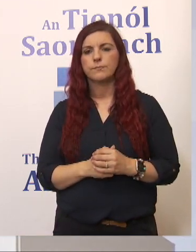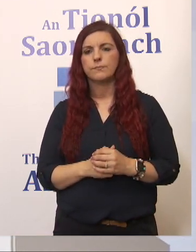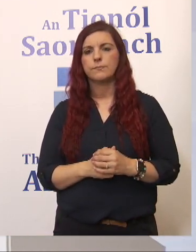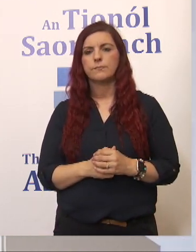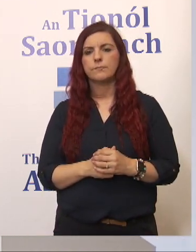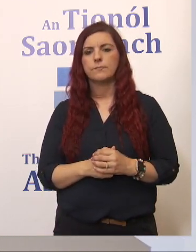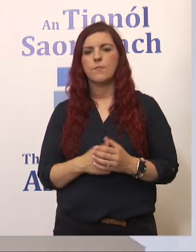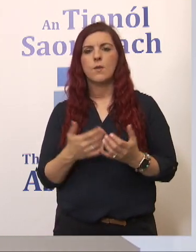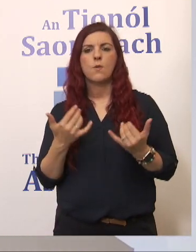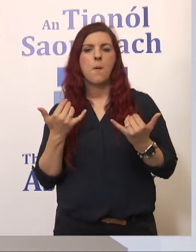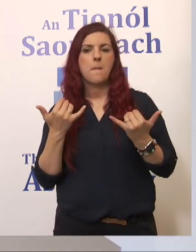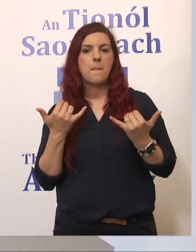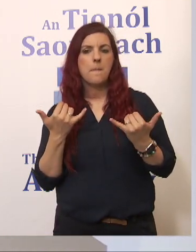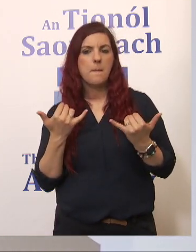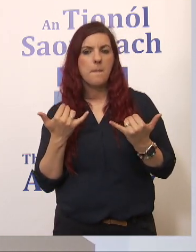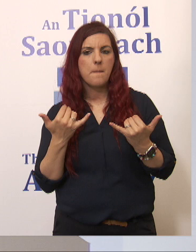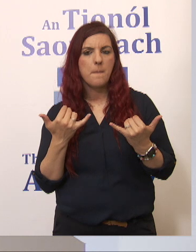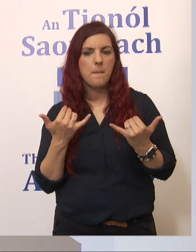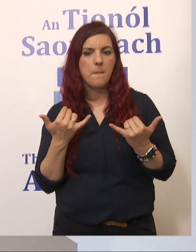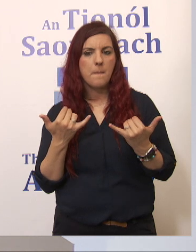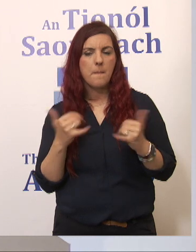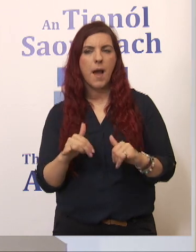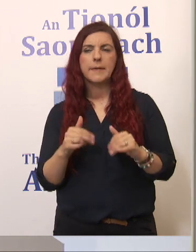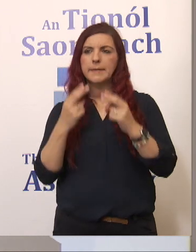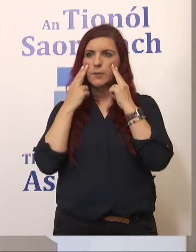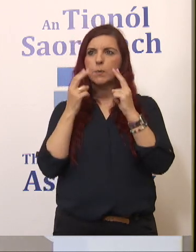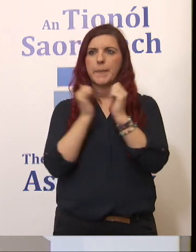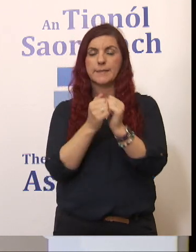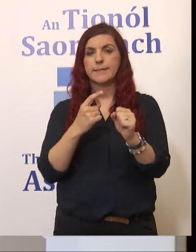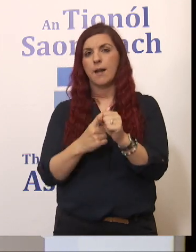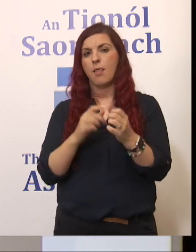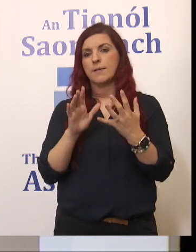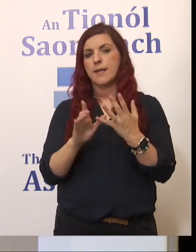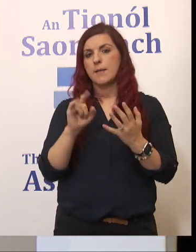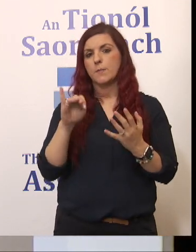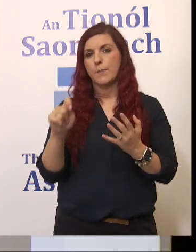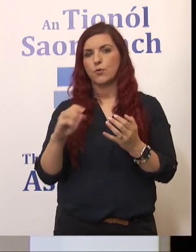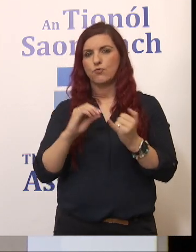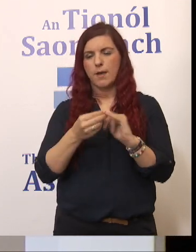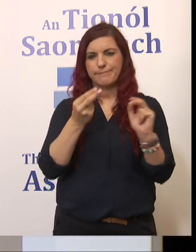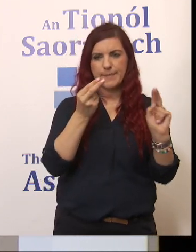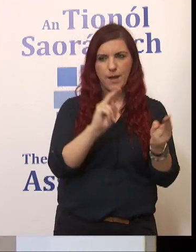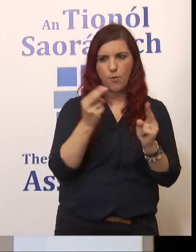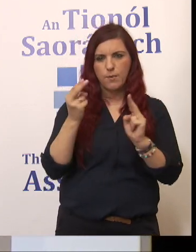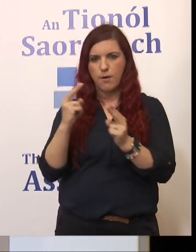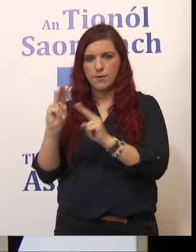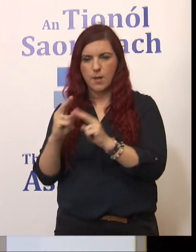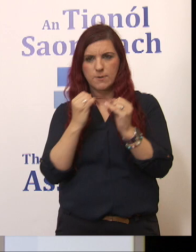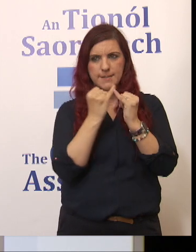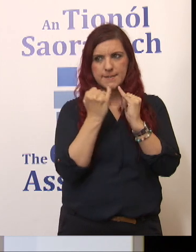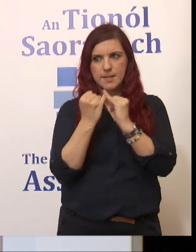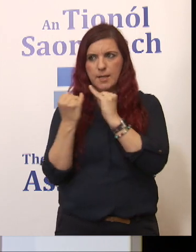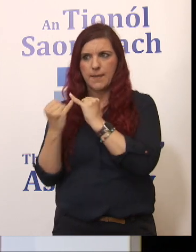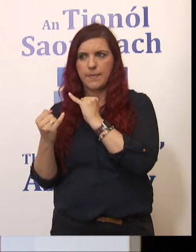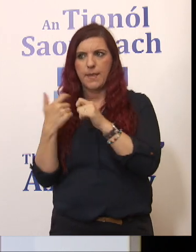we might need to convene in September the 10th to narrow down and debate the options and to agree a